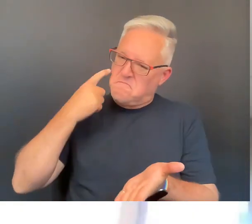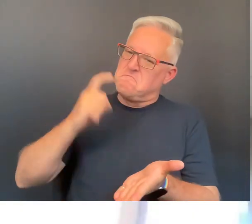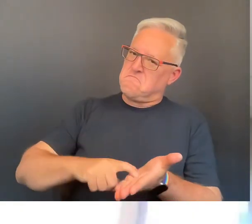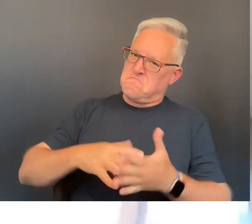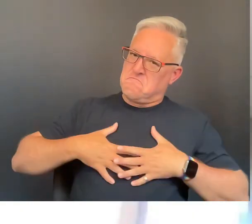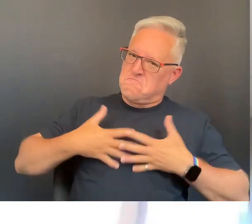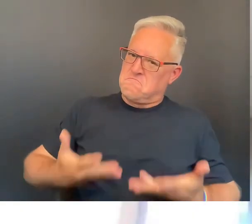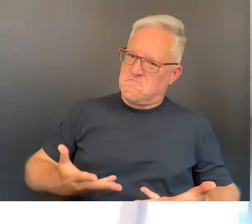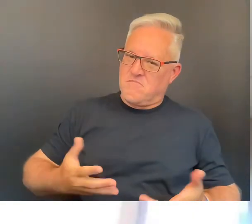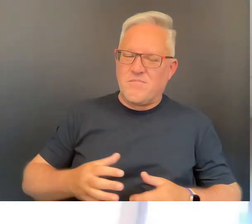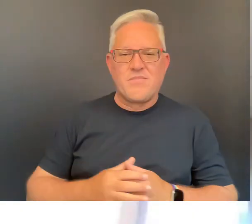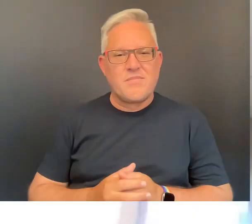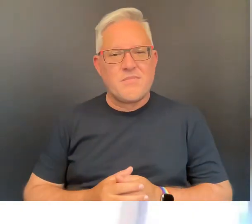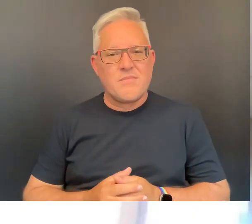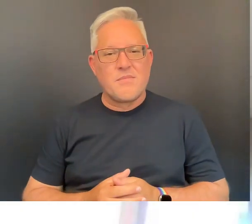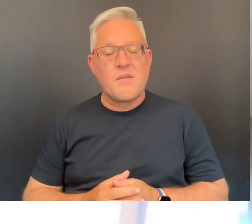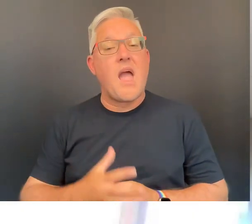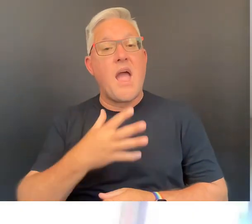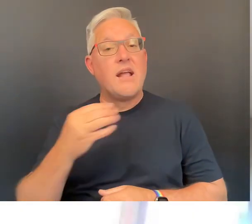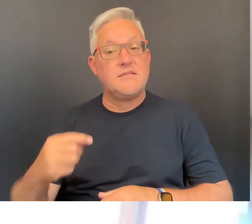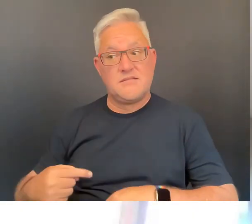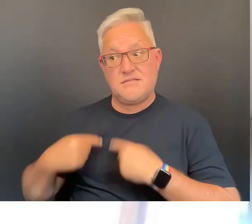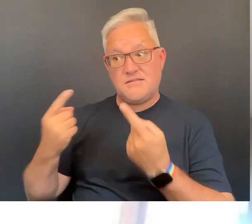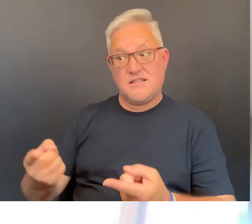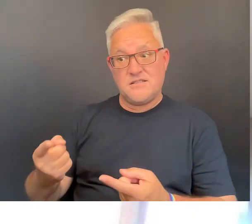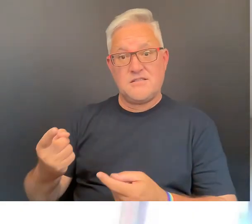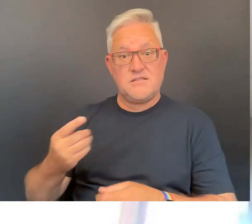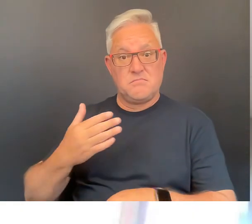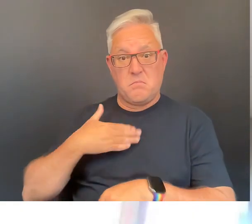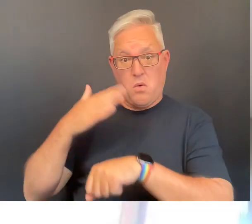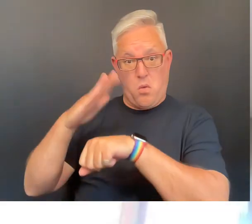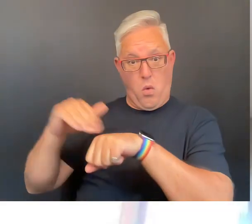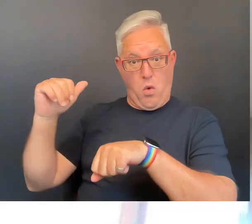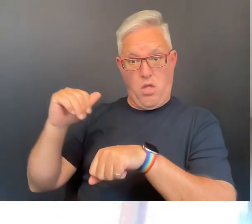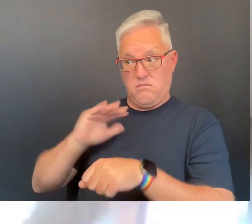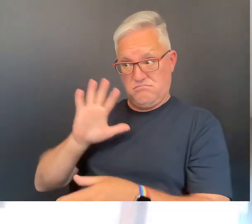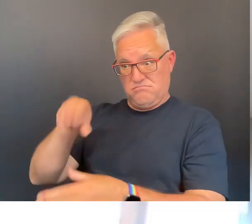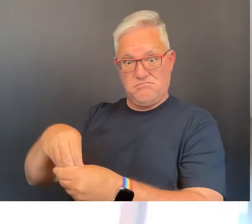um, during since my call,